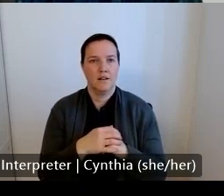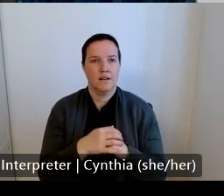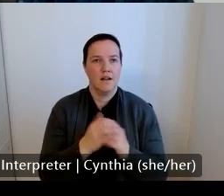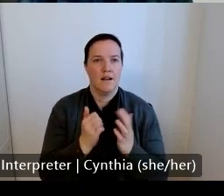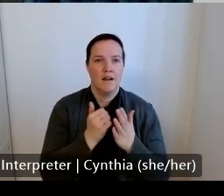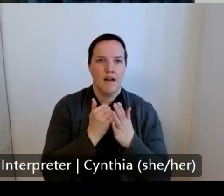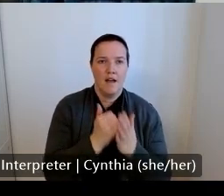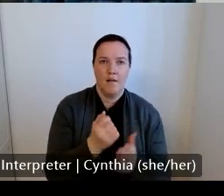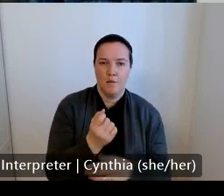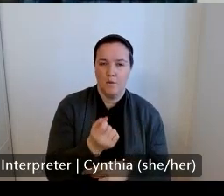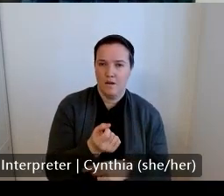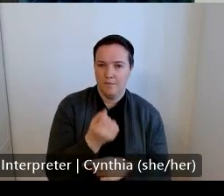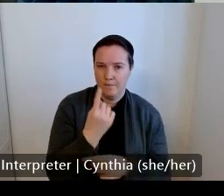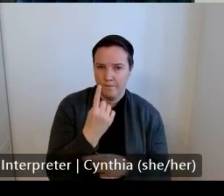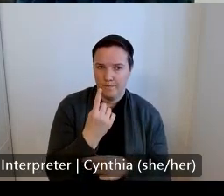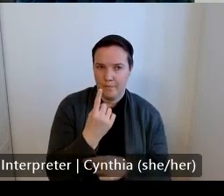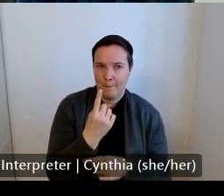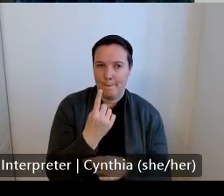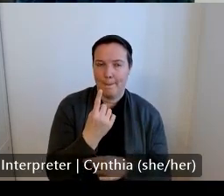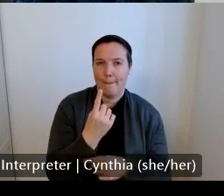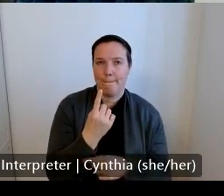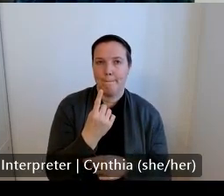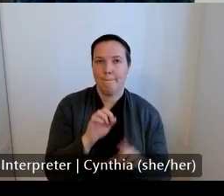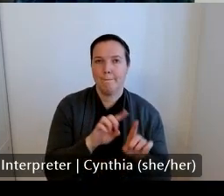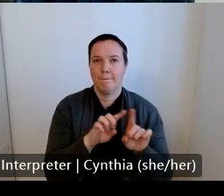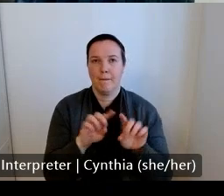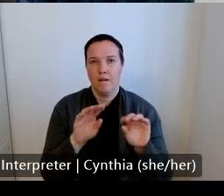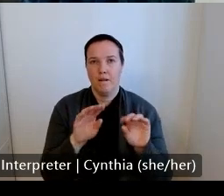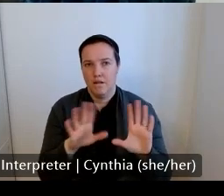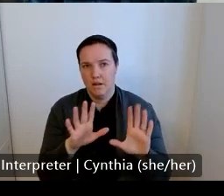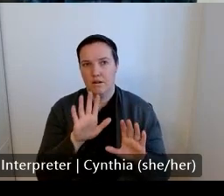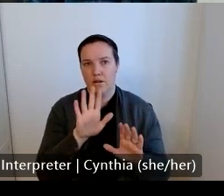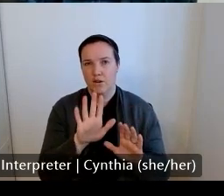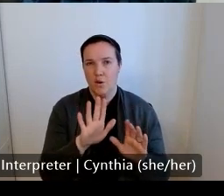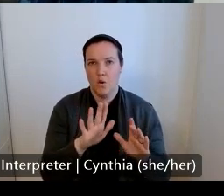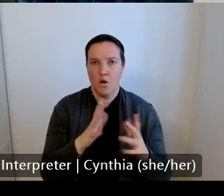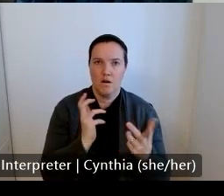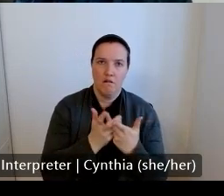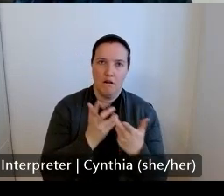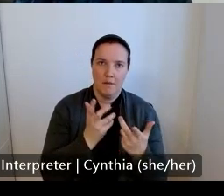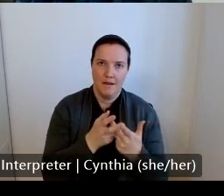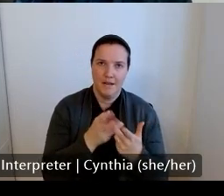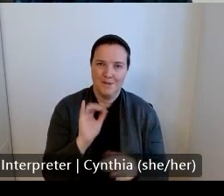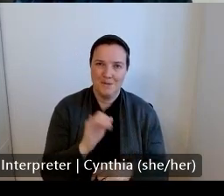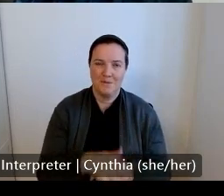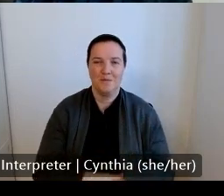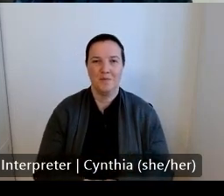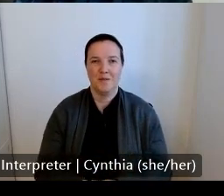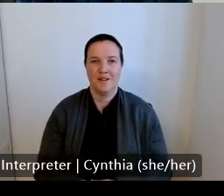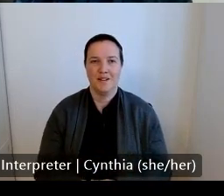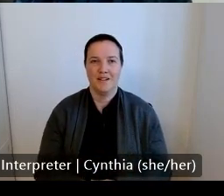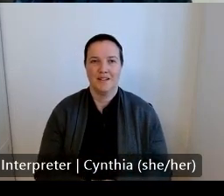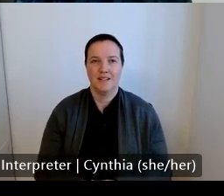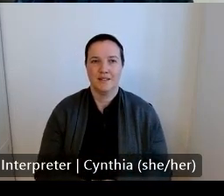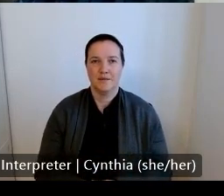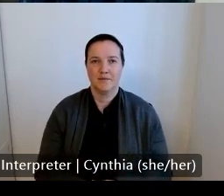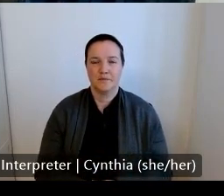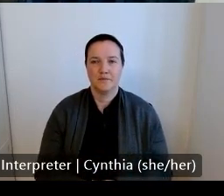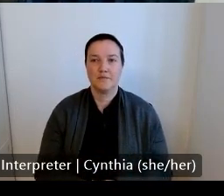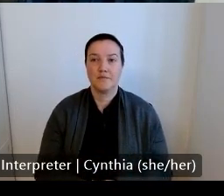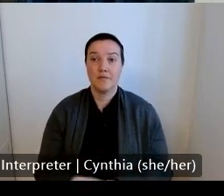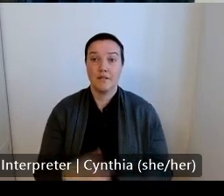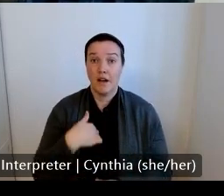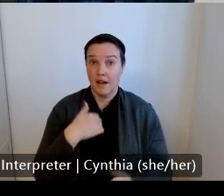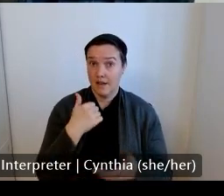you understand and clarify your accommodations. And I do help